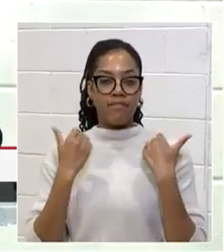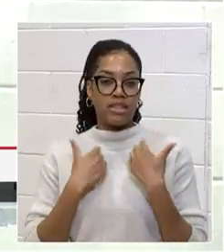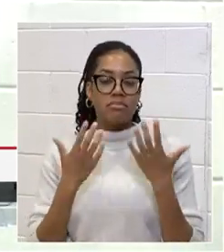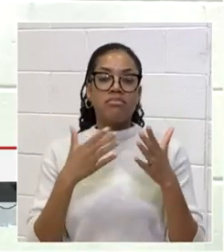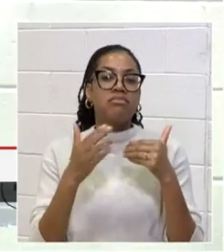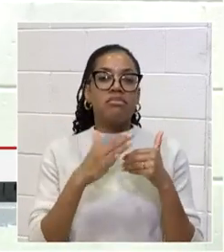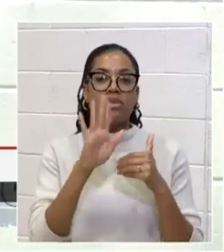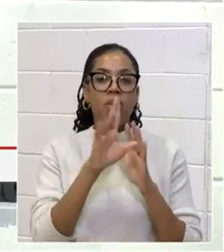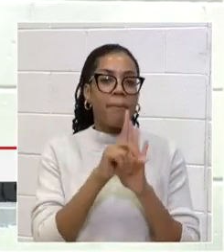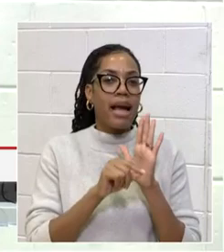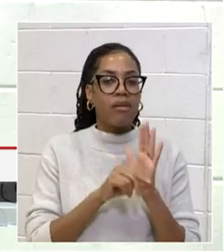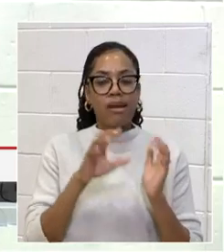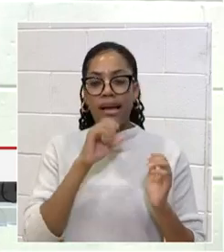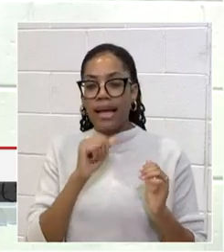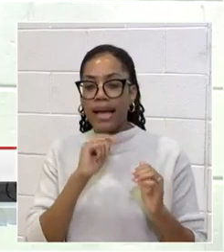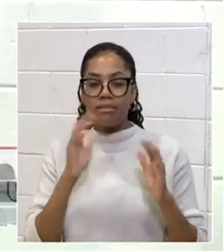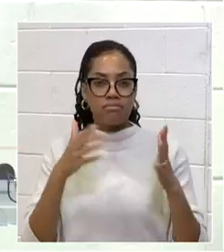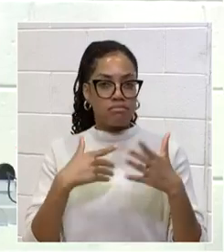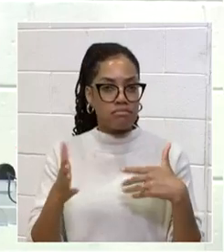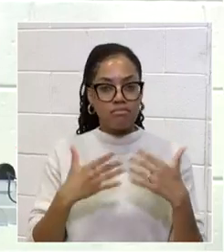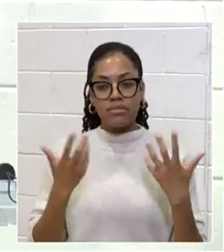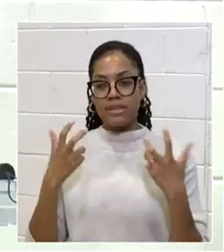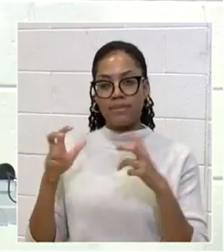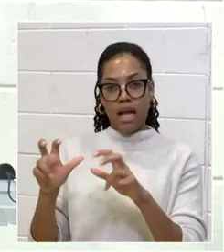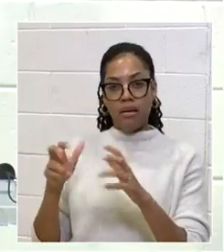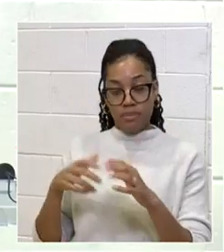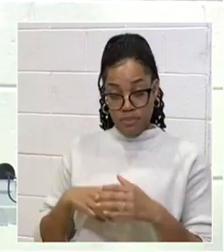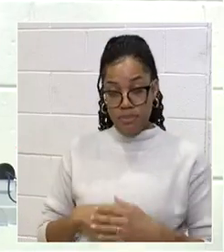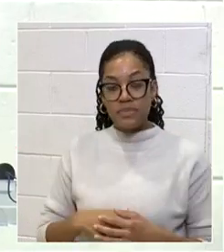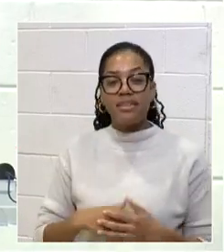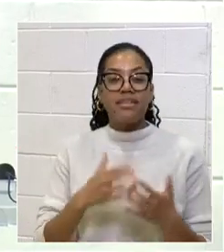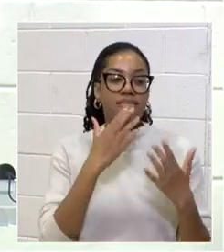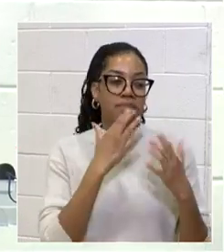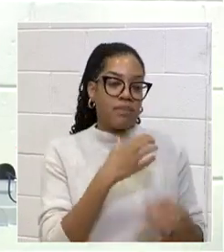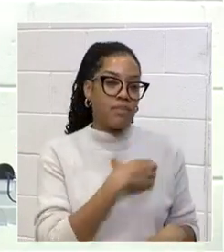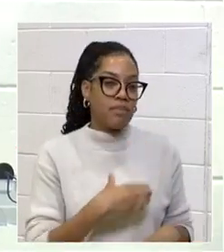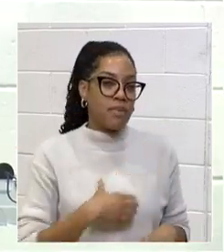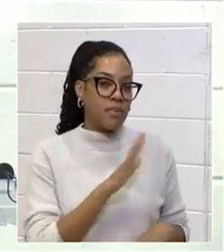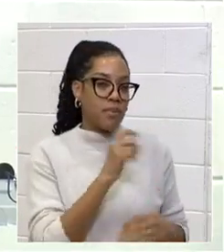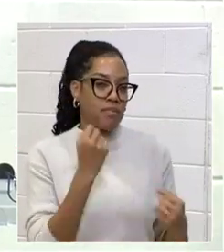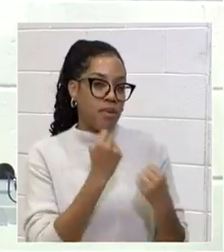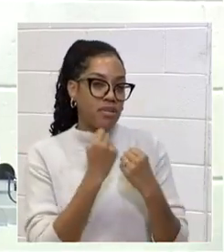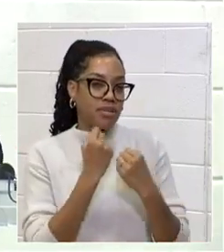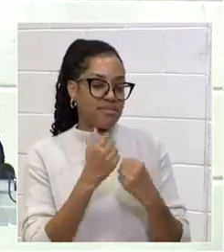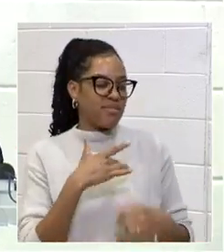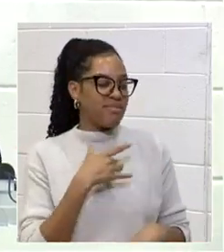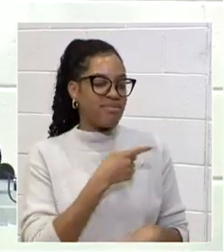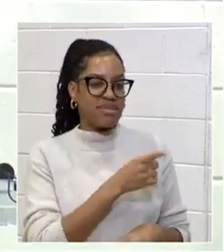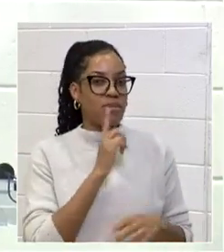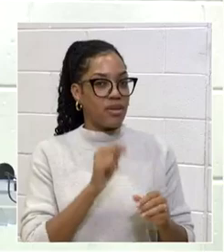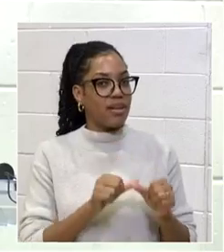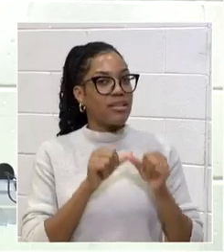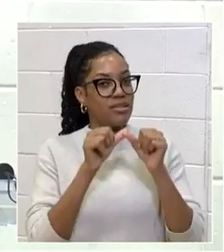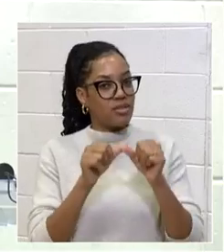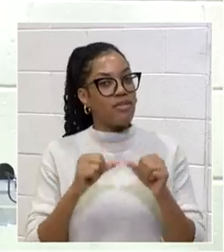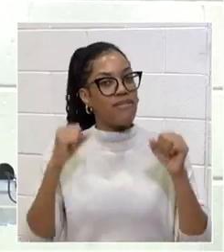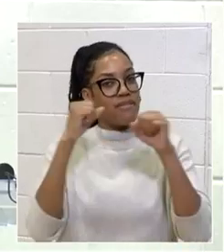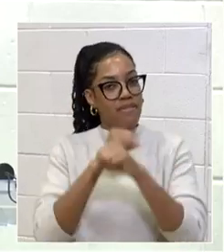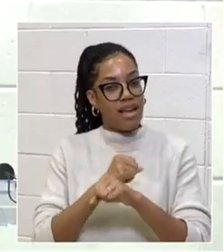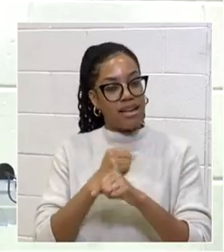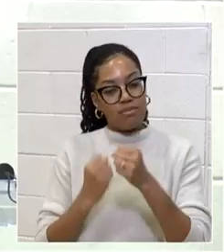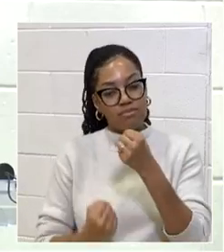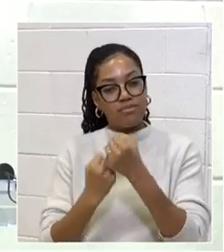that. I want to continue to thank the mayor for her partnership. I trust that she will continue to fight alongside me for Ward